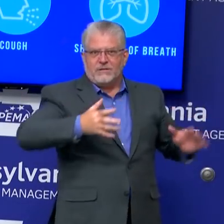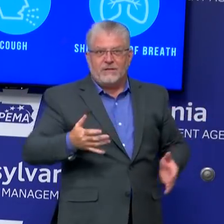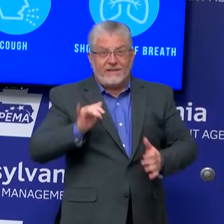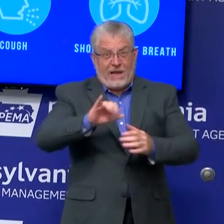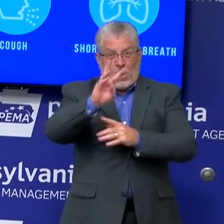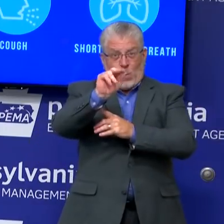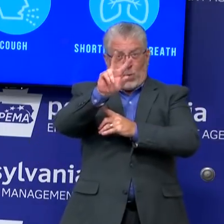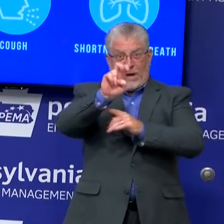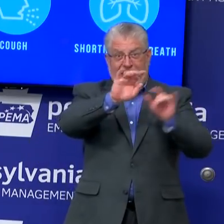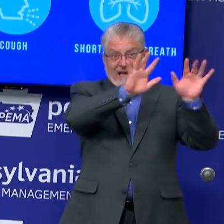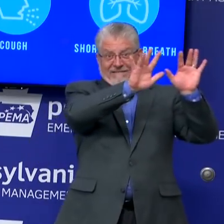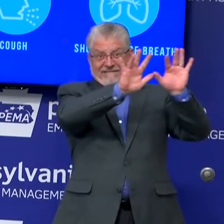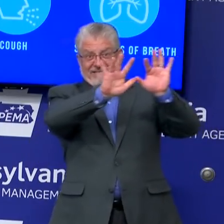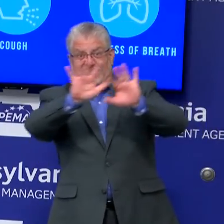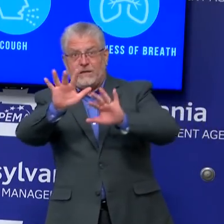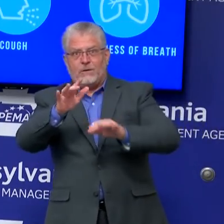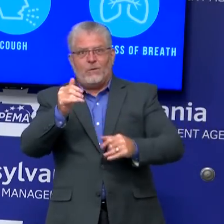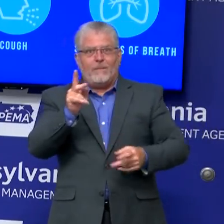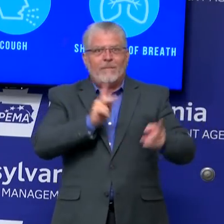American vacations.